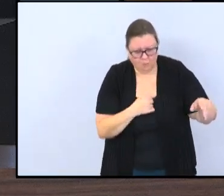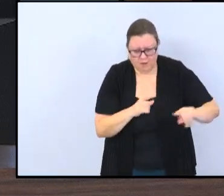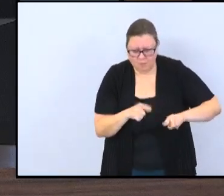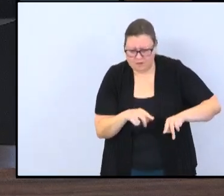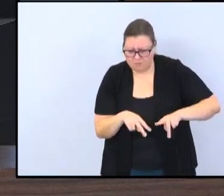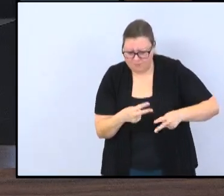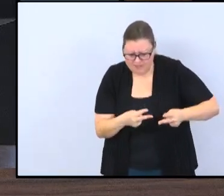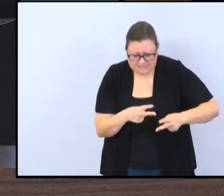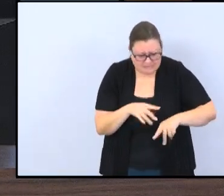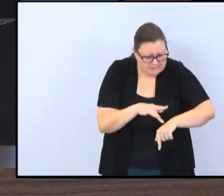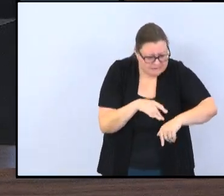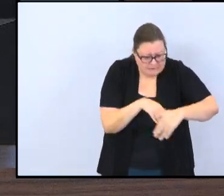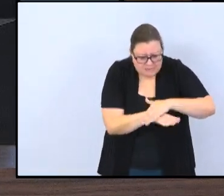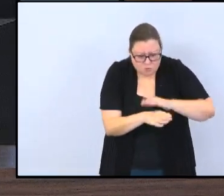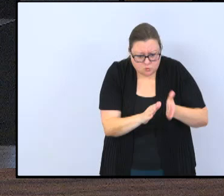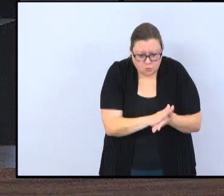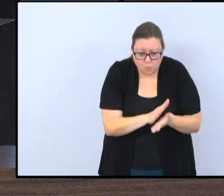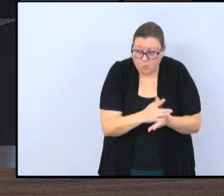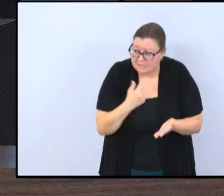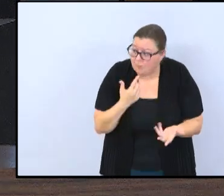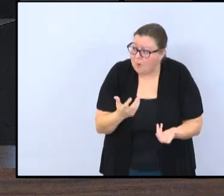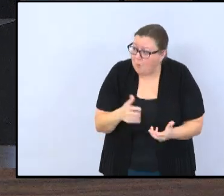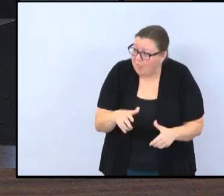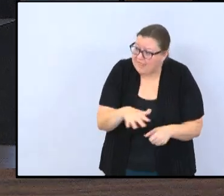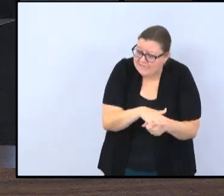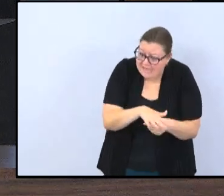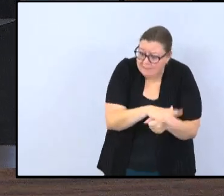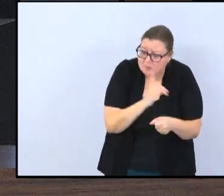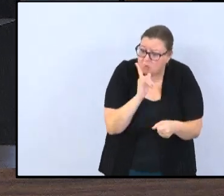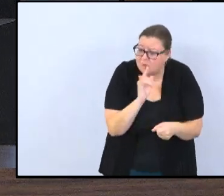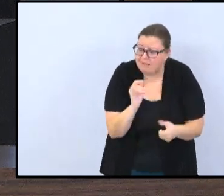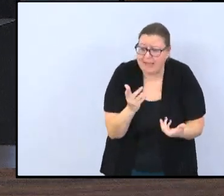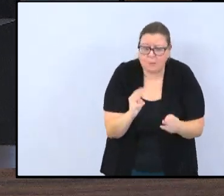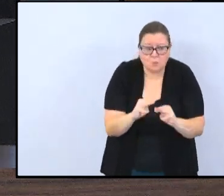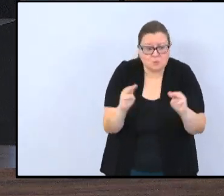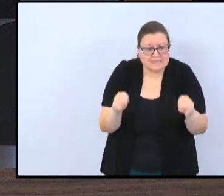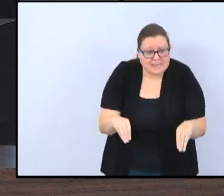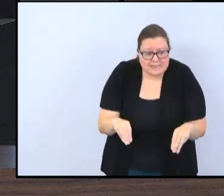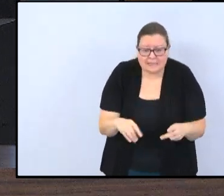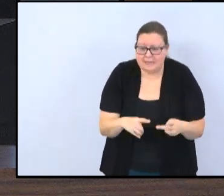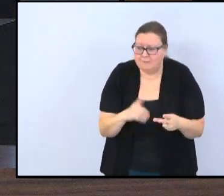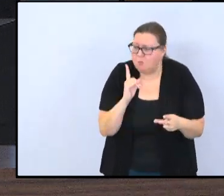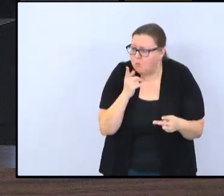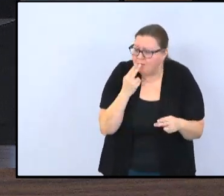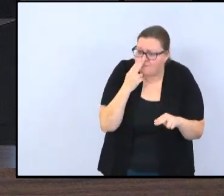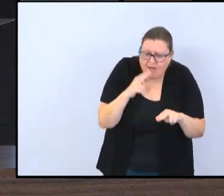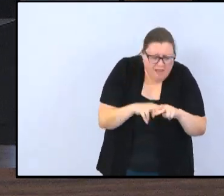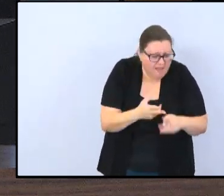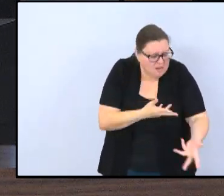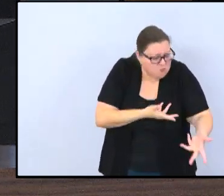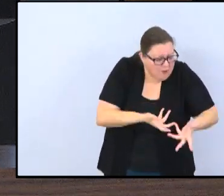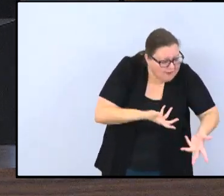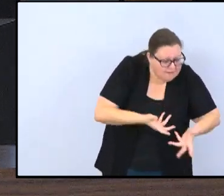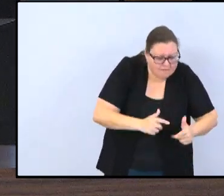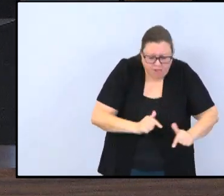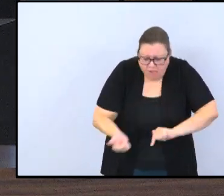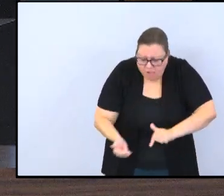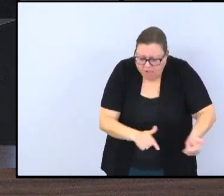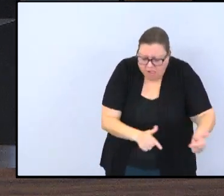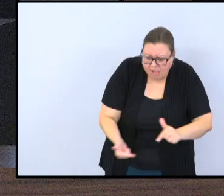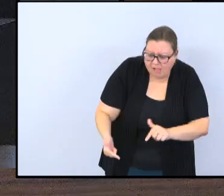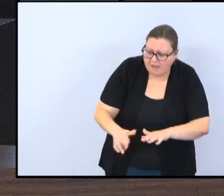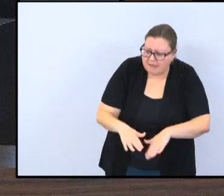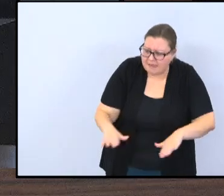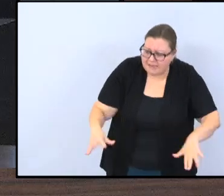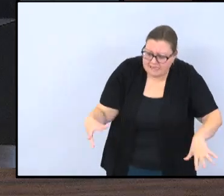go visit these schools, we said, we want these campuses to be like a museum, like we want them to be interactive and for kids to